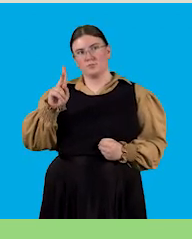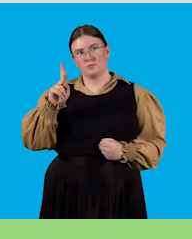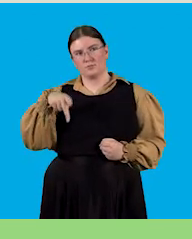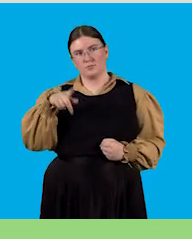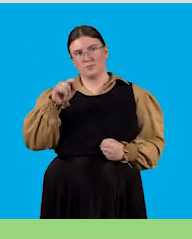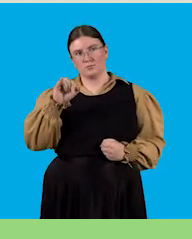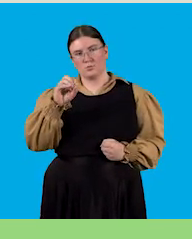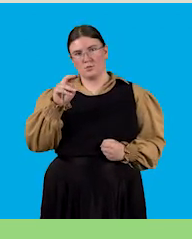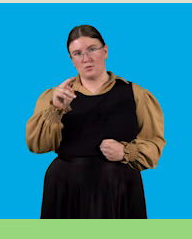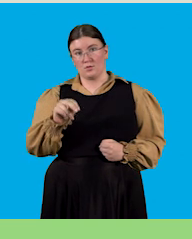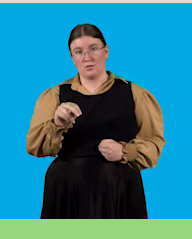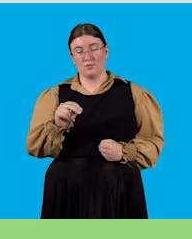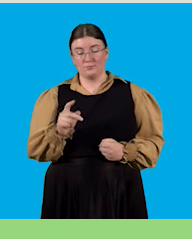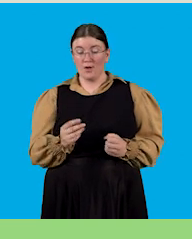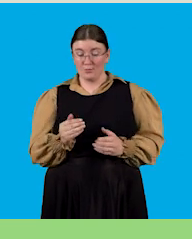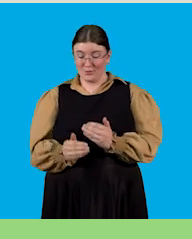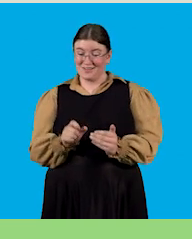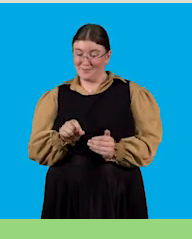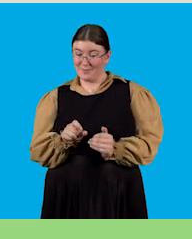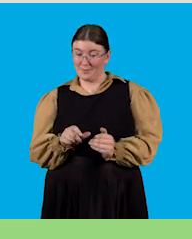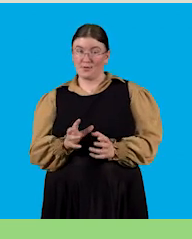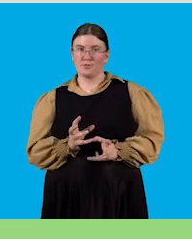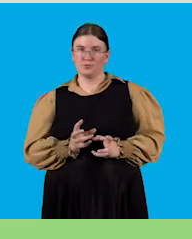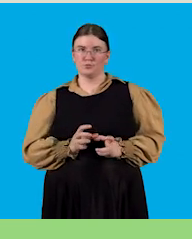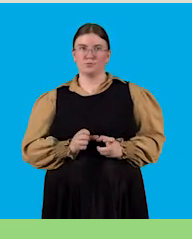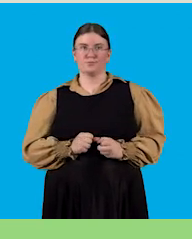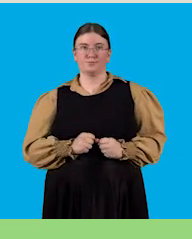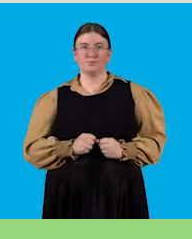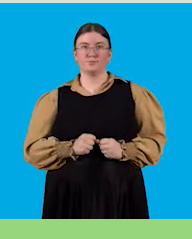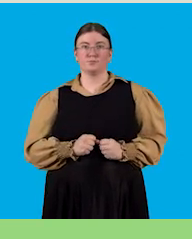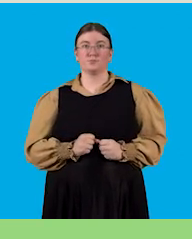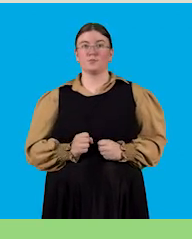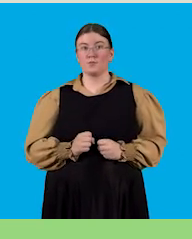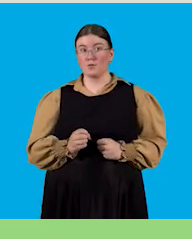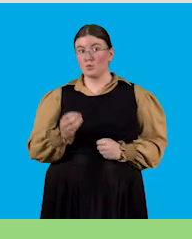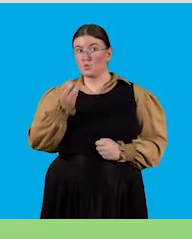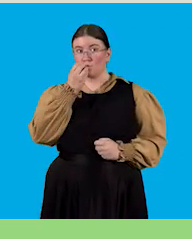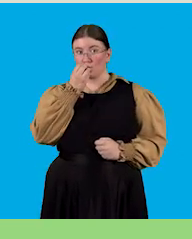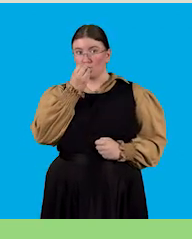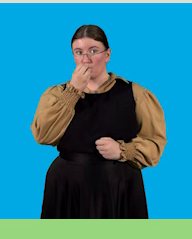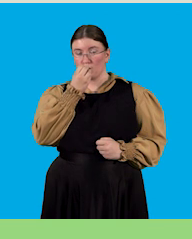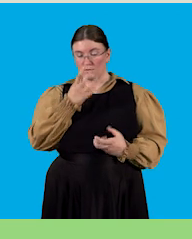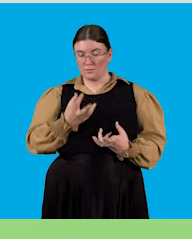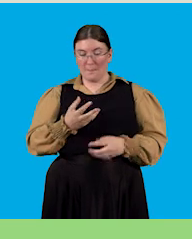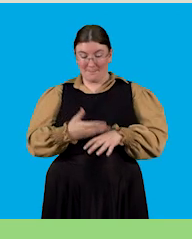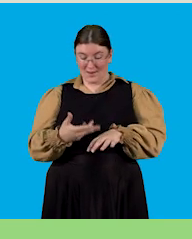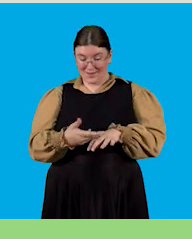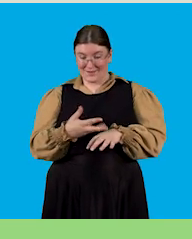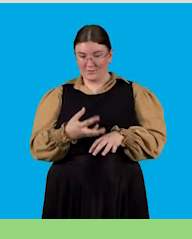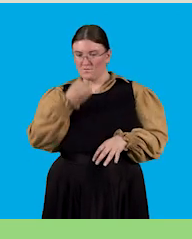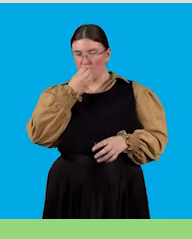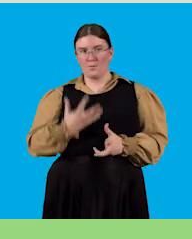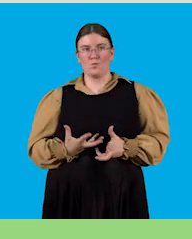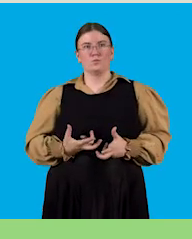which products of digestion are absorbed by the blood to be supplied to